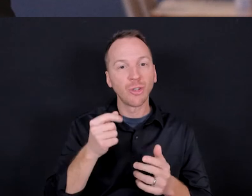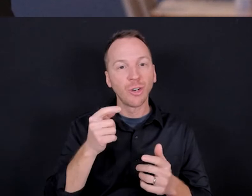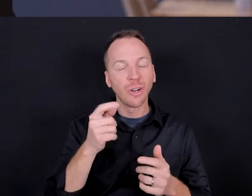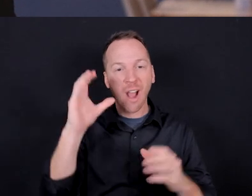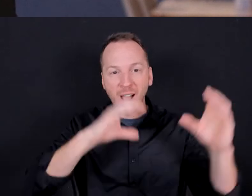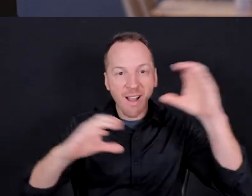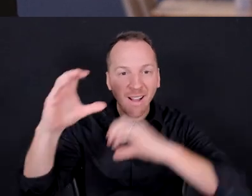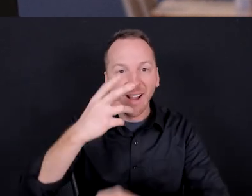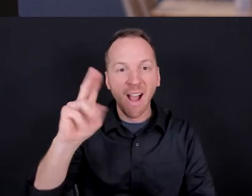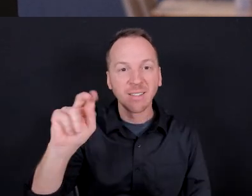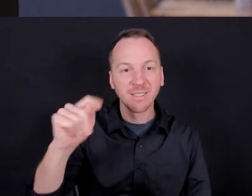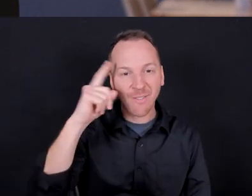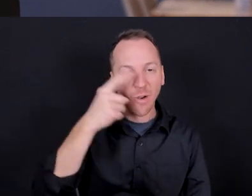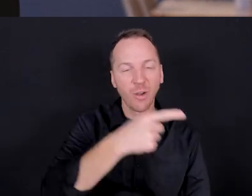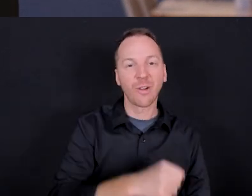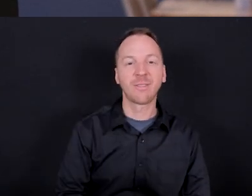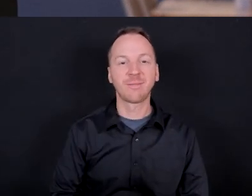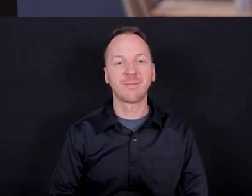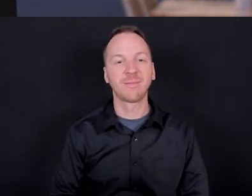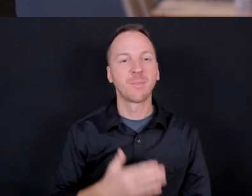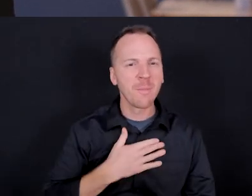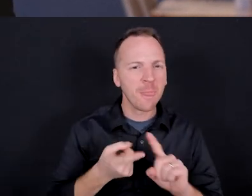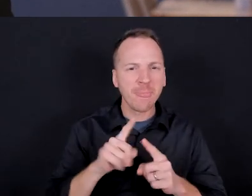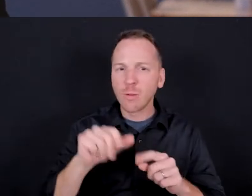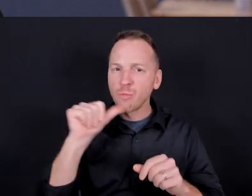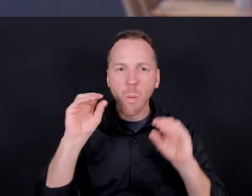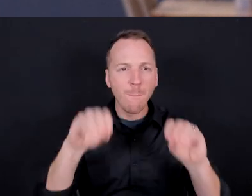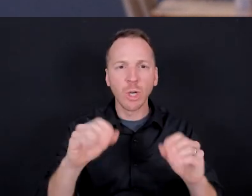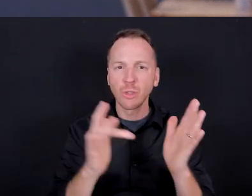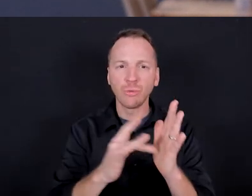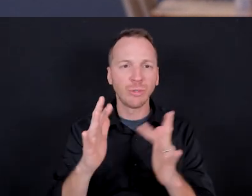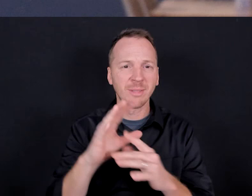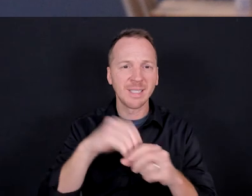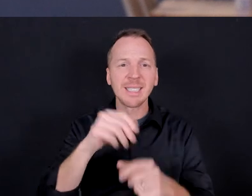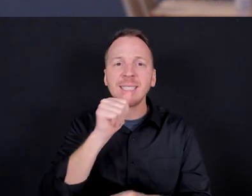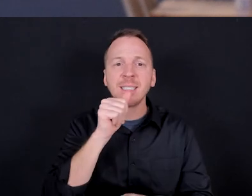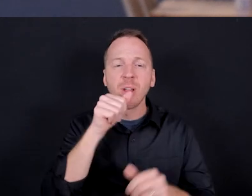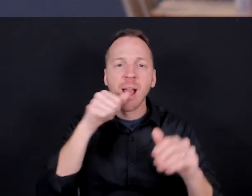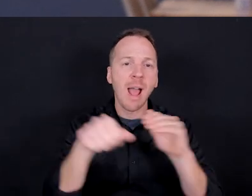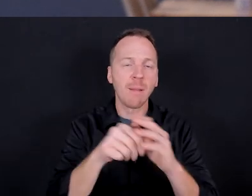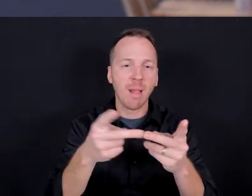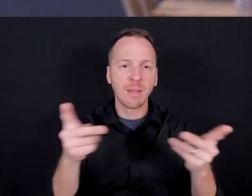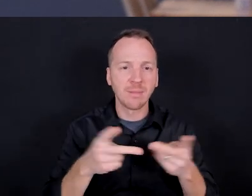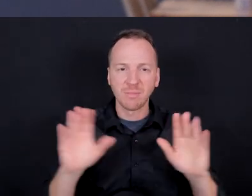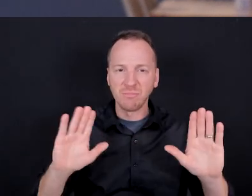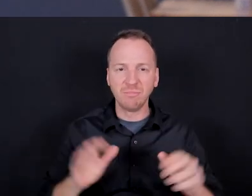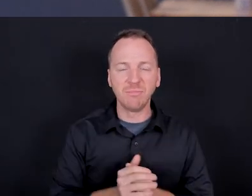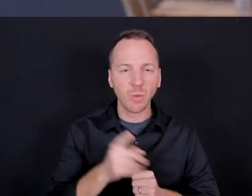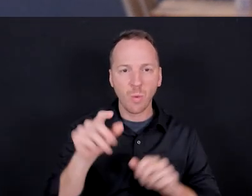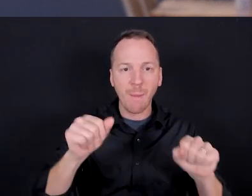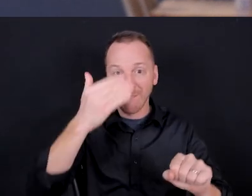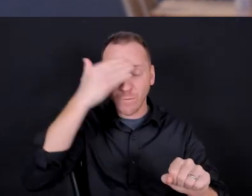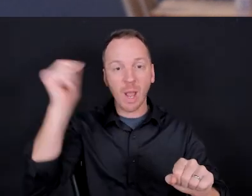her. My friends, don't put Jesus in a secret hiding place. You might